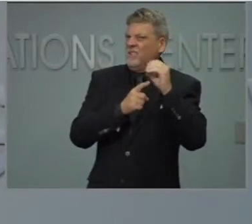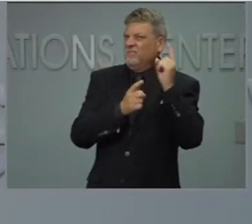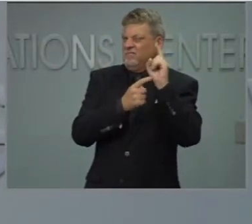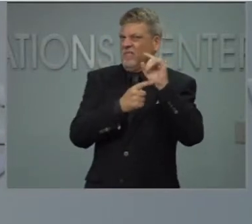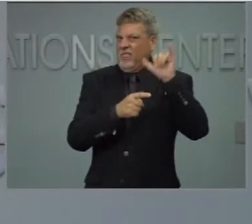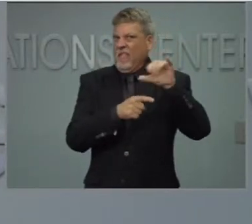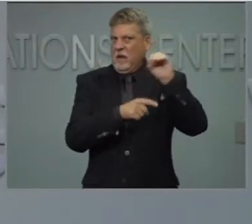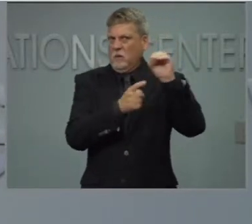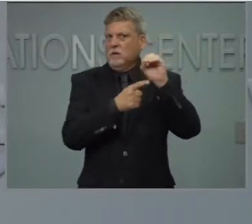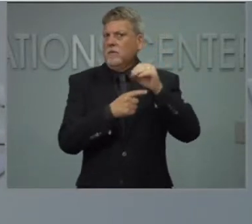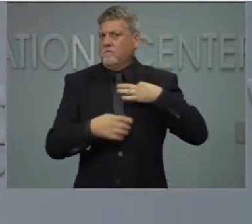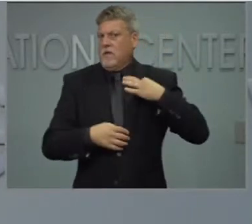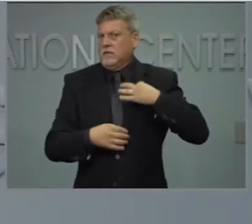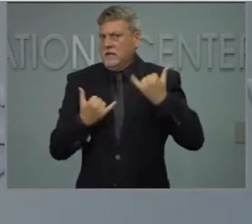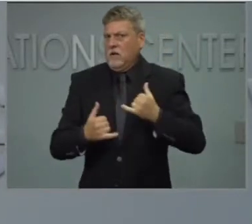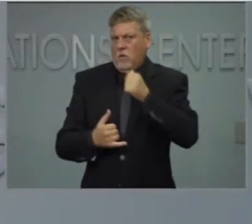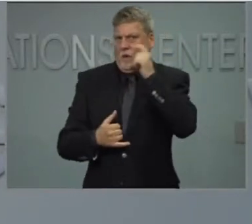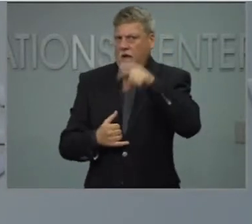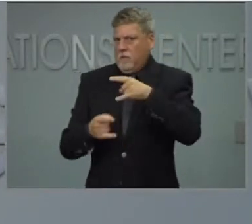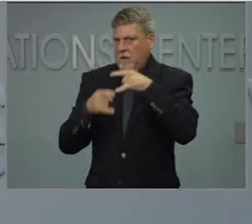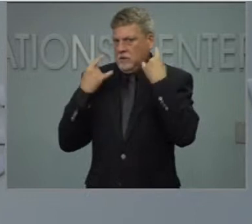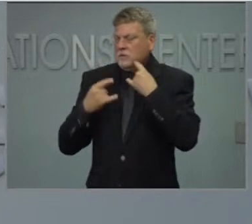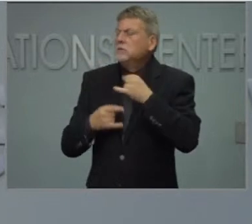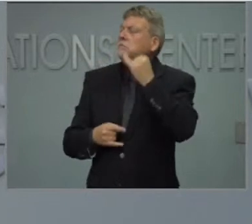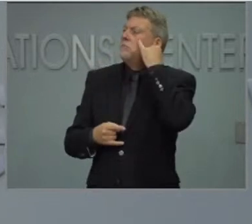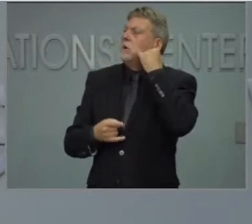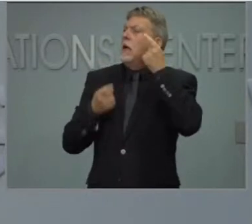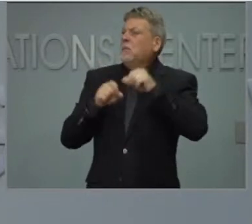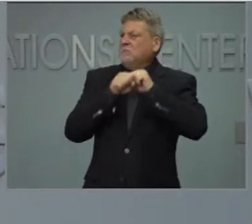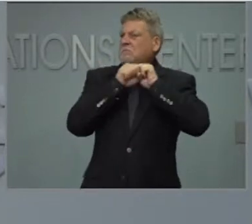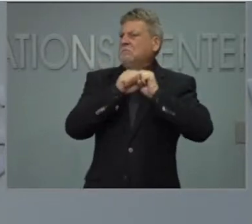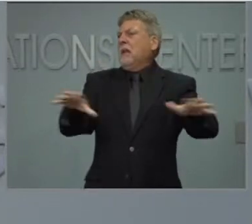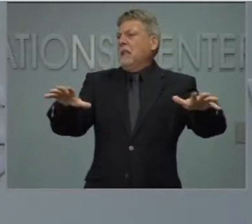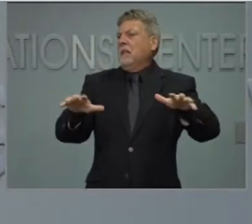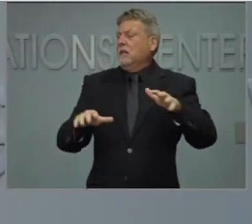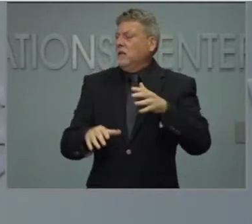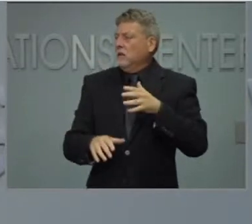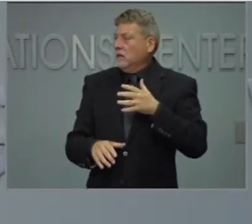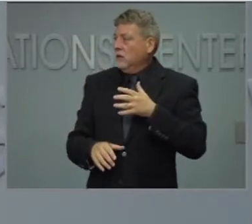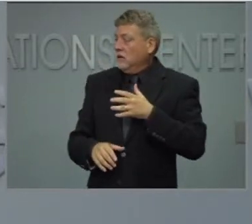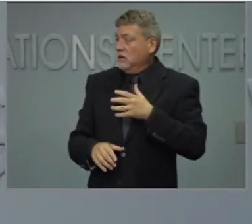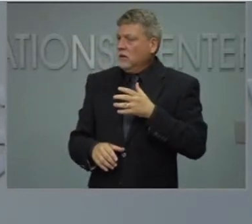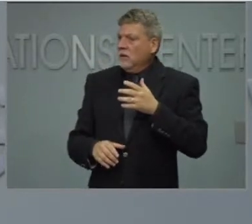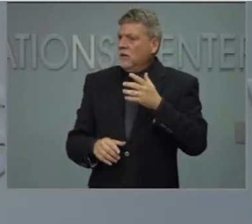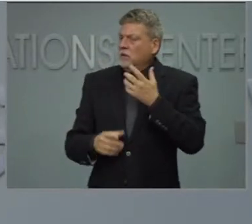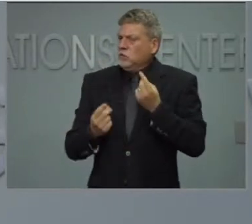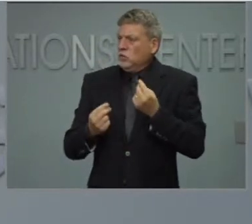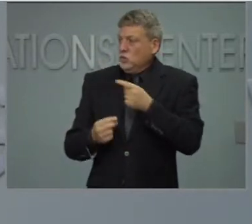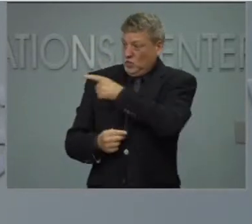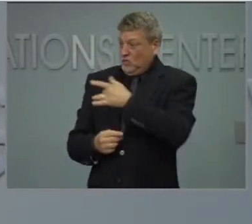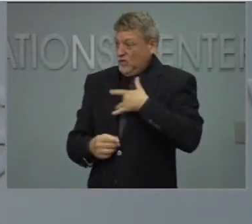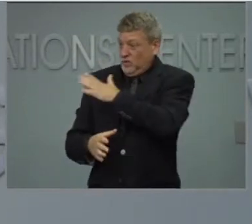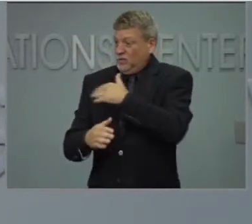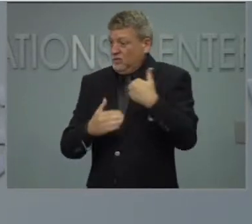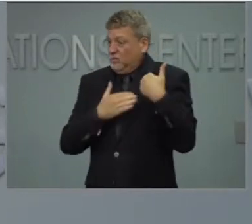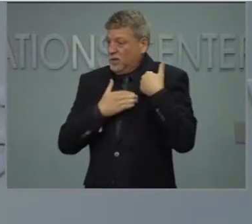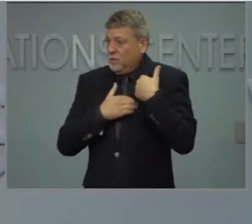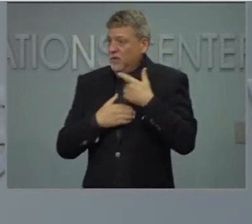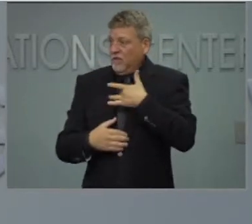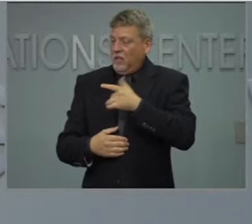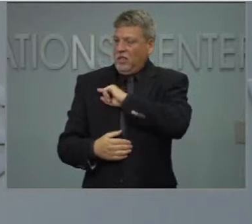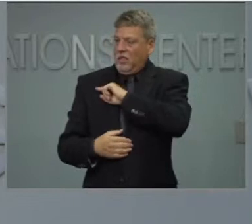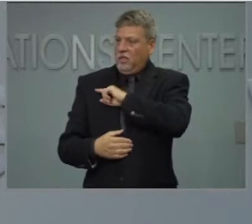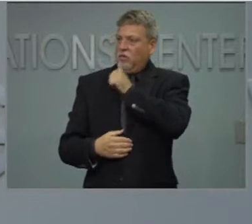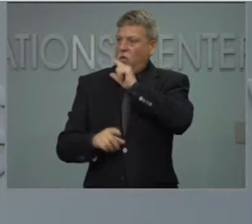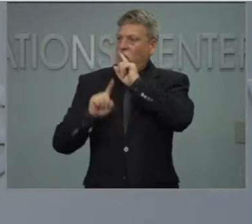first few weeks of school, do you believe that you should take some responsibility for that? Well, first, I hope